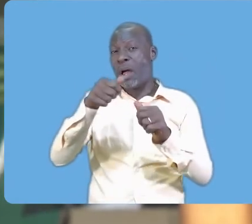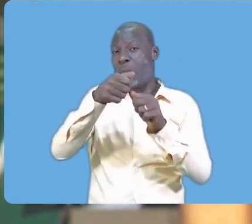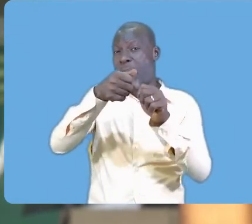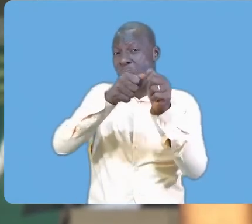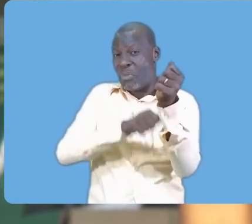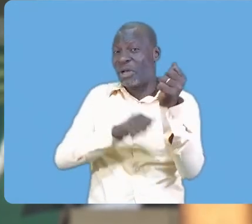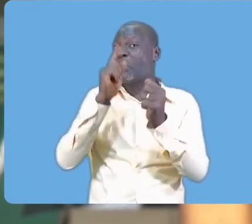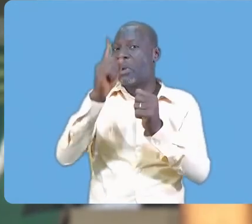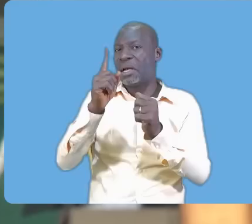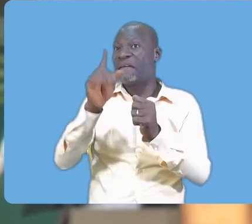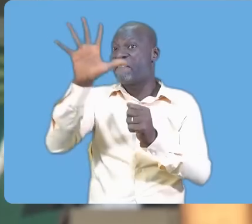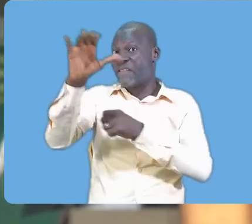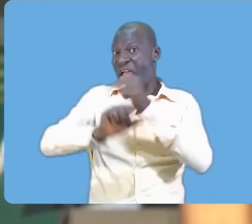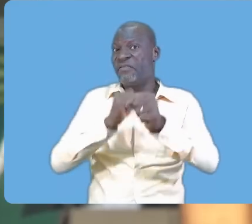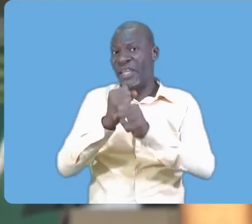okoya yes 5 years